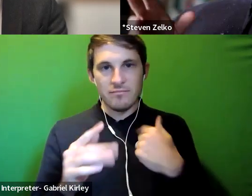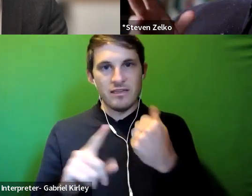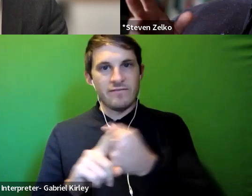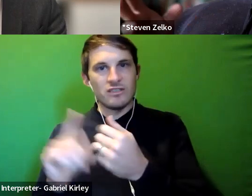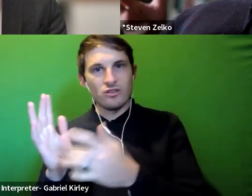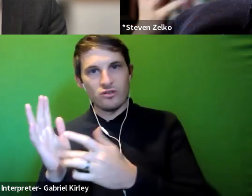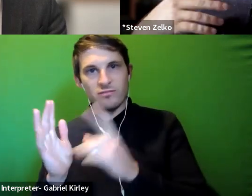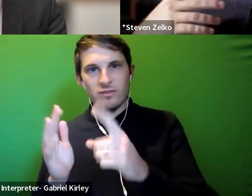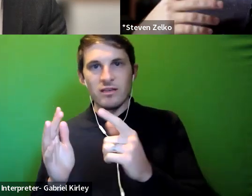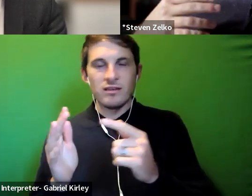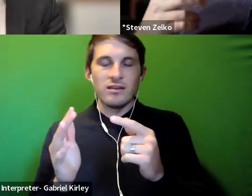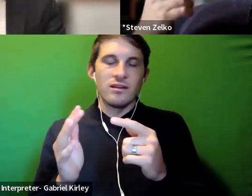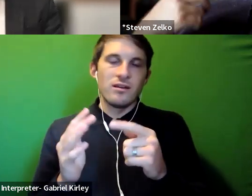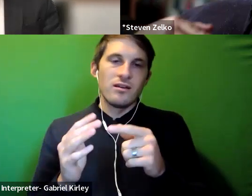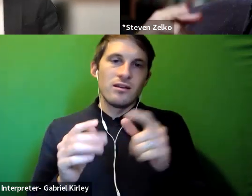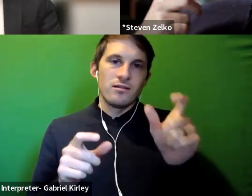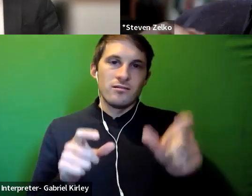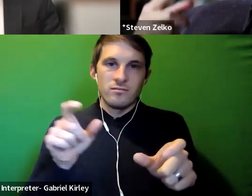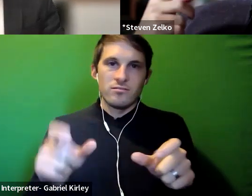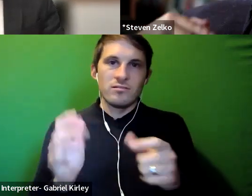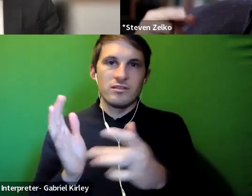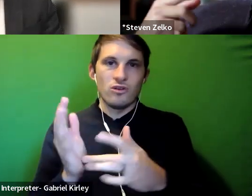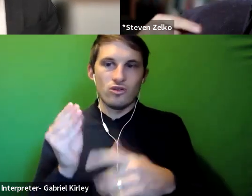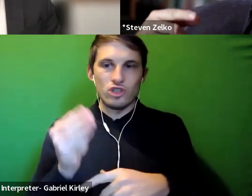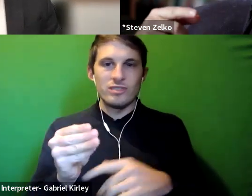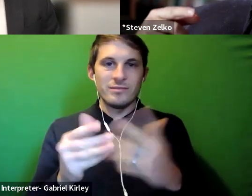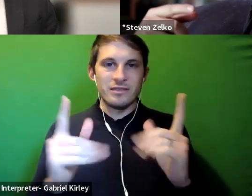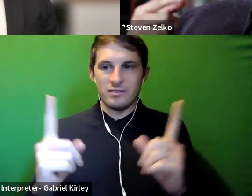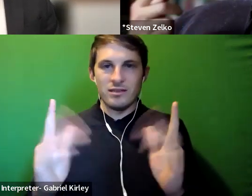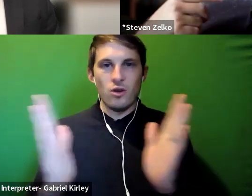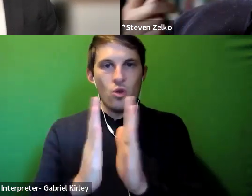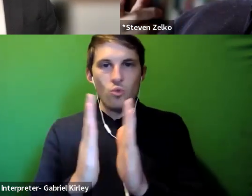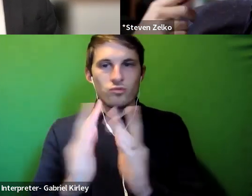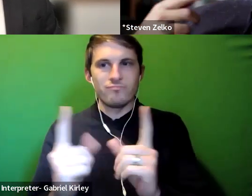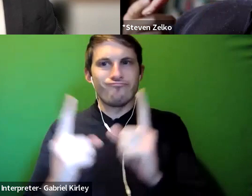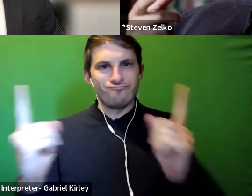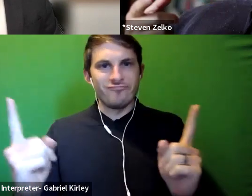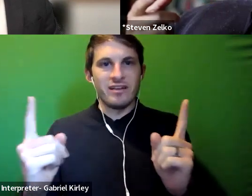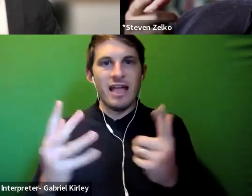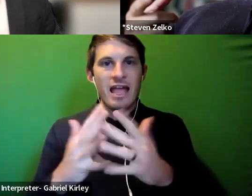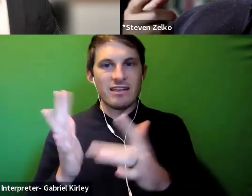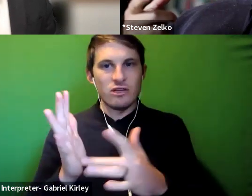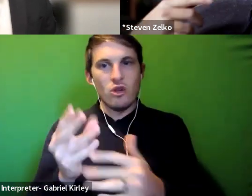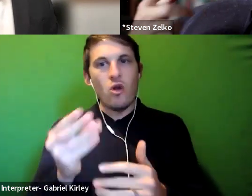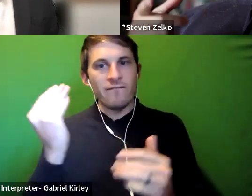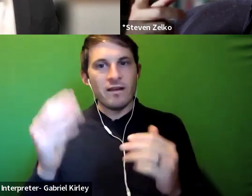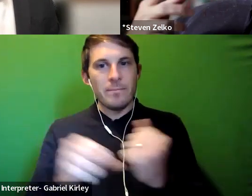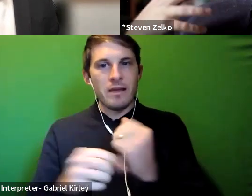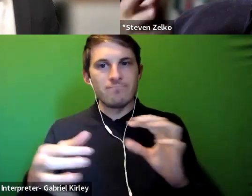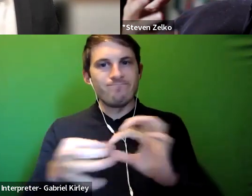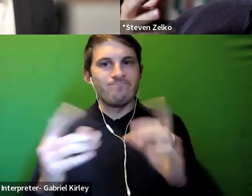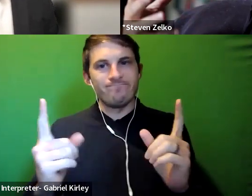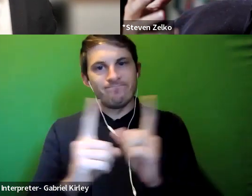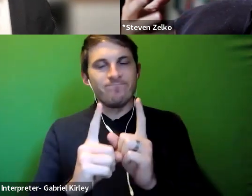connection, but it removes the intimacy. And what we're trying to reintroduce is the intimacy into the process. So that's directly dealing with people and their needs and